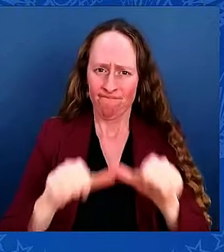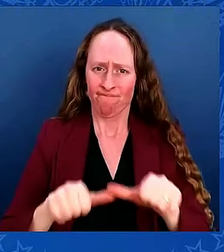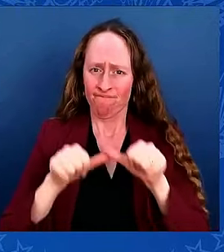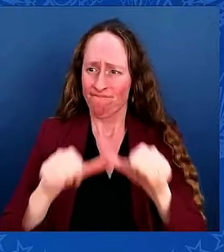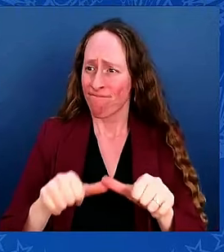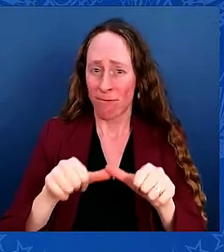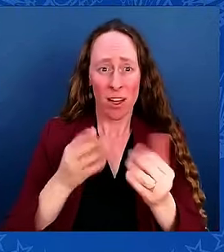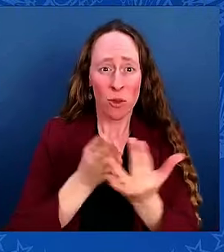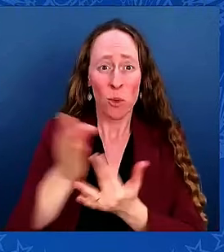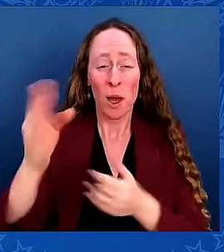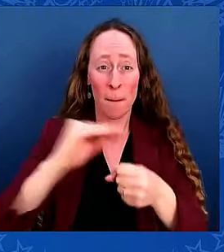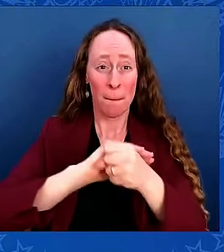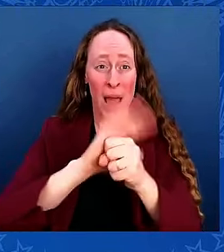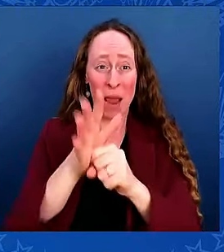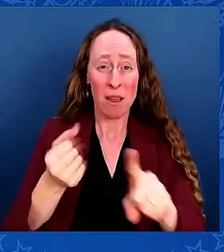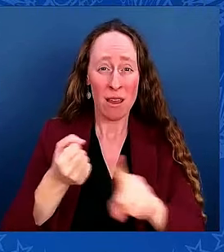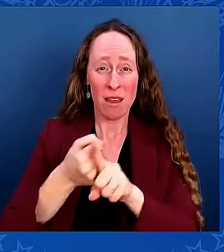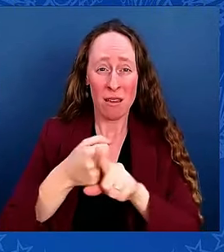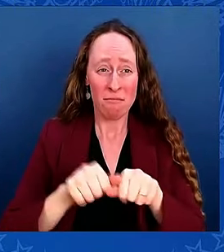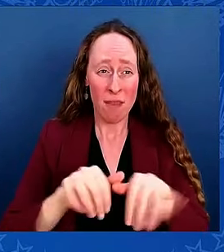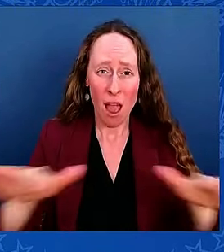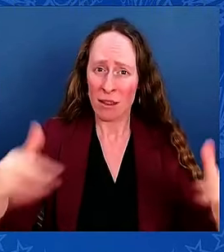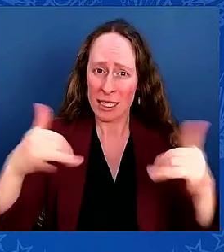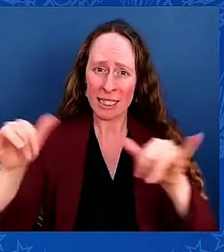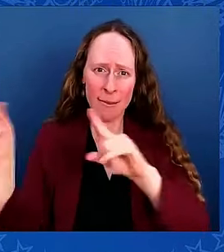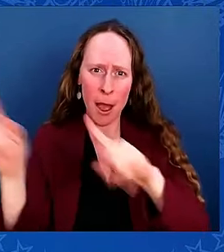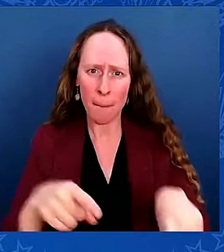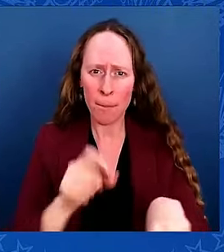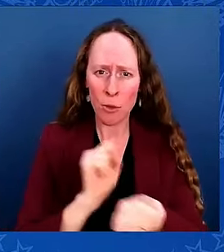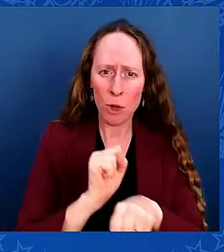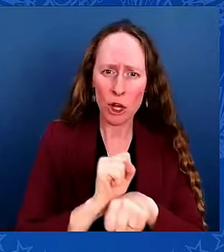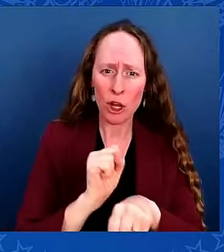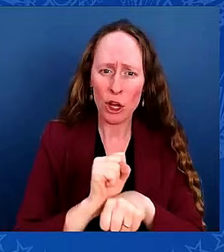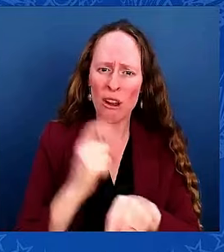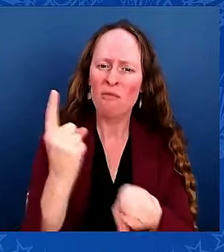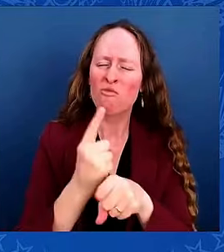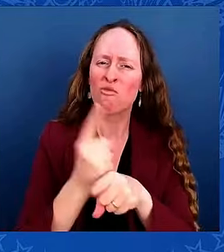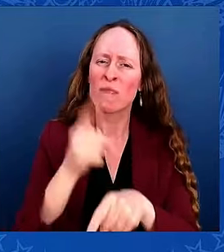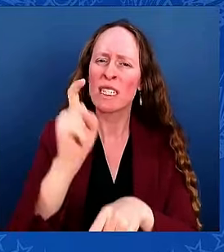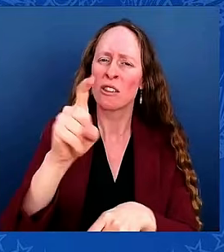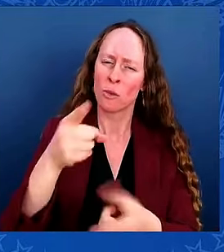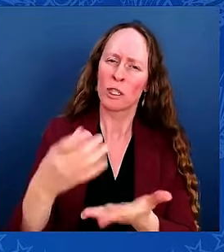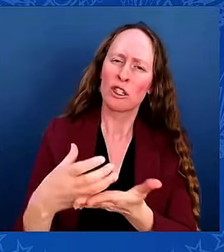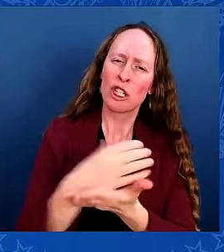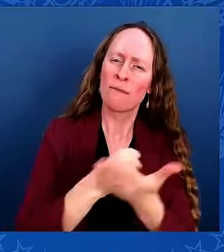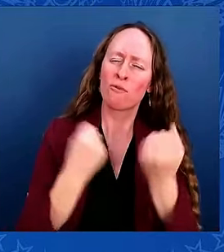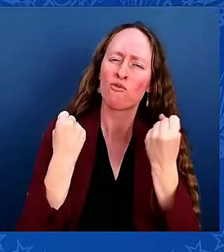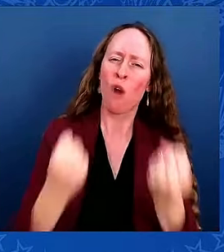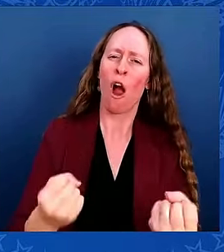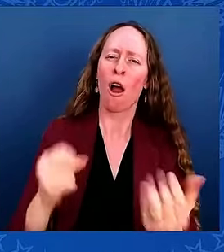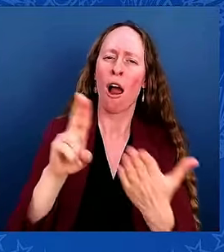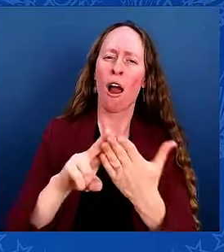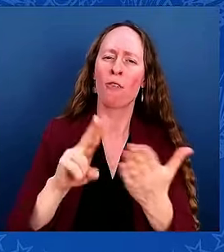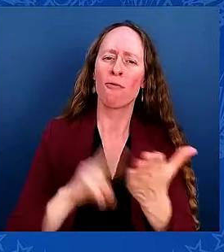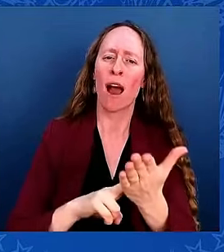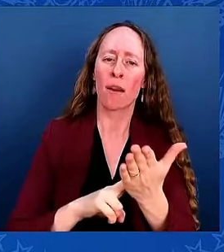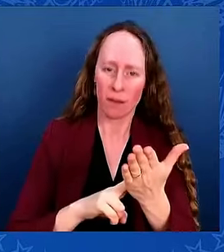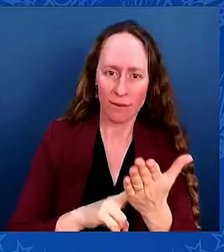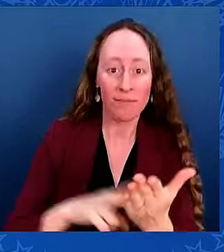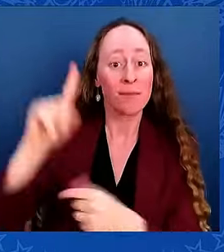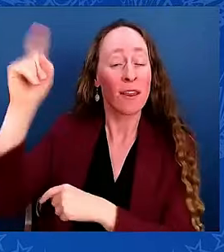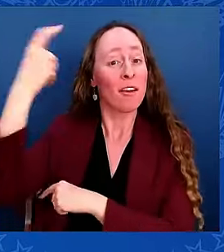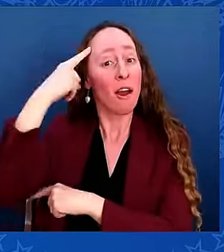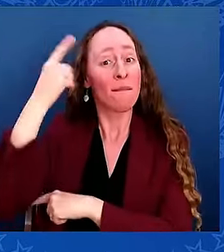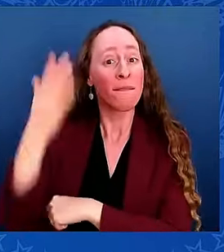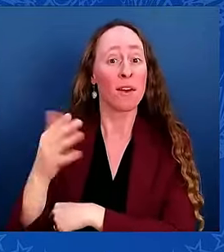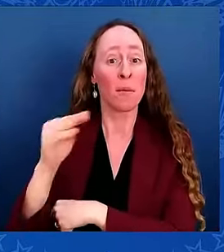strong contract. I also want to thank Governor Moore. I think he may be the best governor in the country, man. Where are you, Gov?